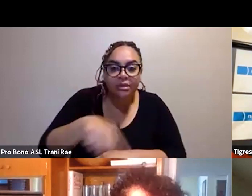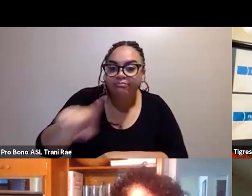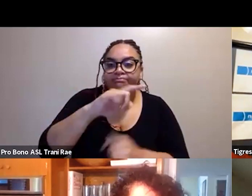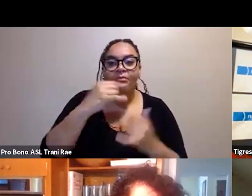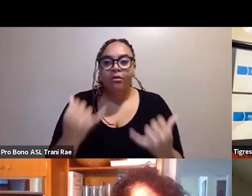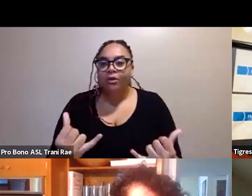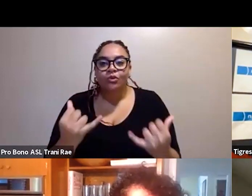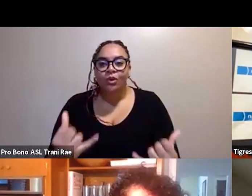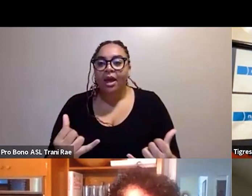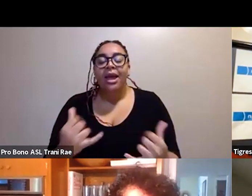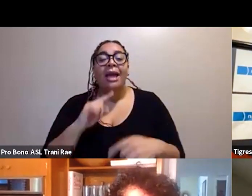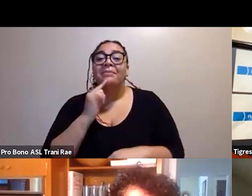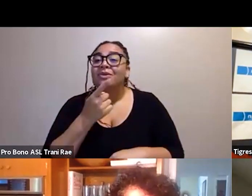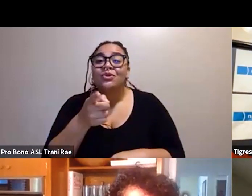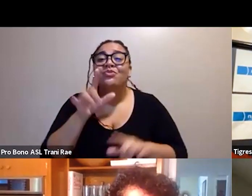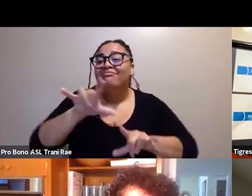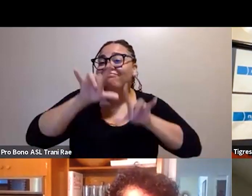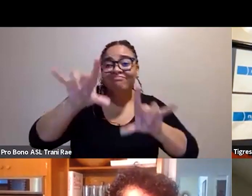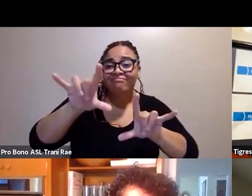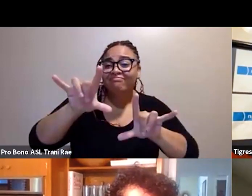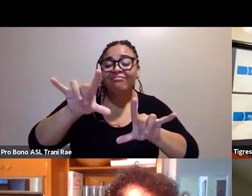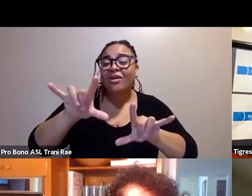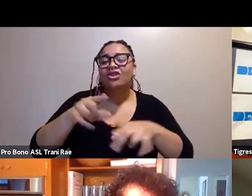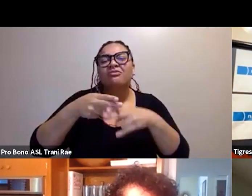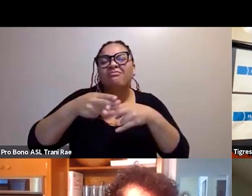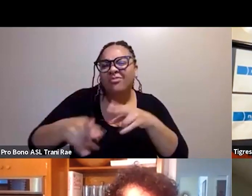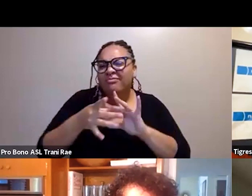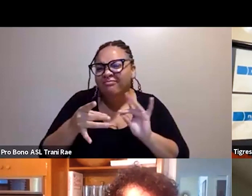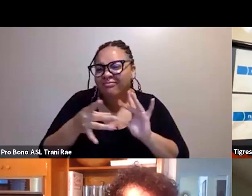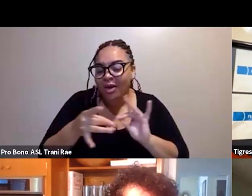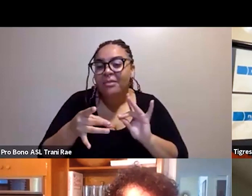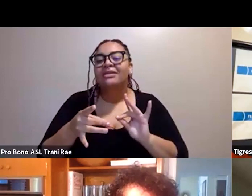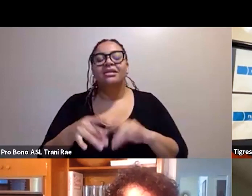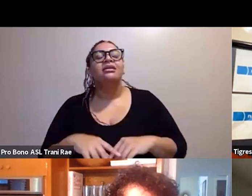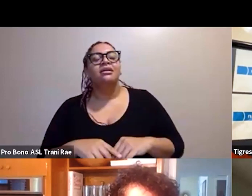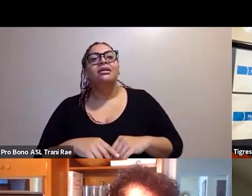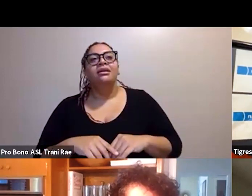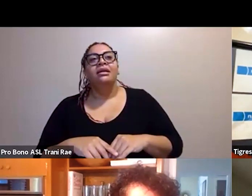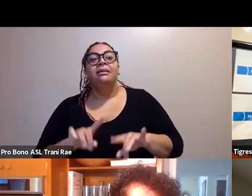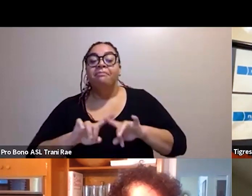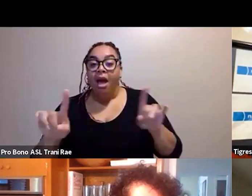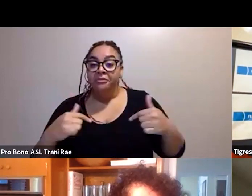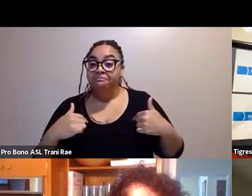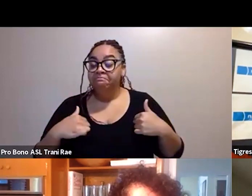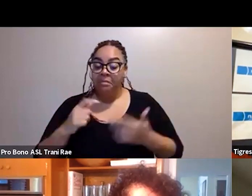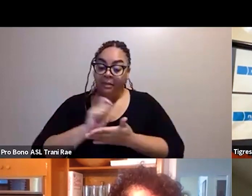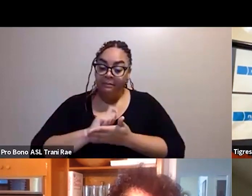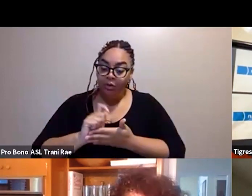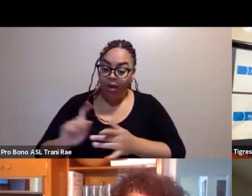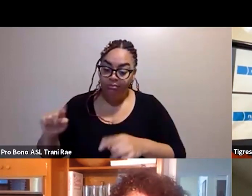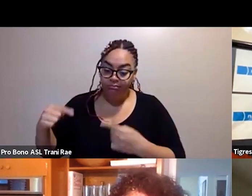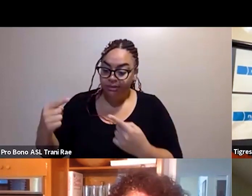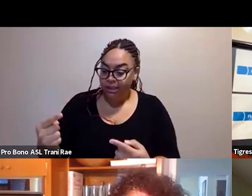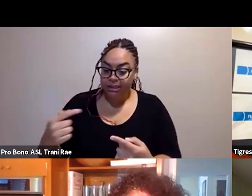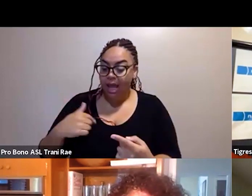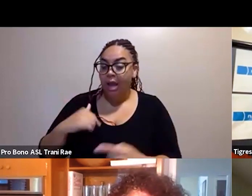you and I love you all. Just a brief comment. But I have been writing since I was